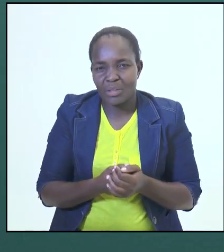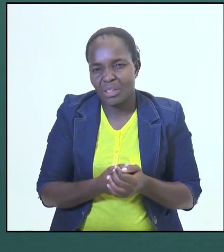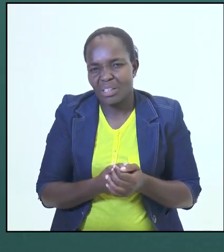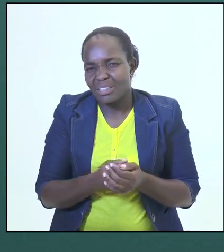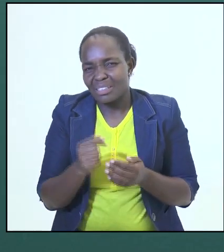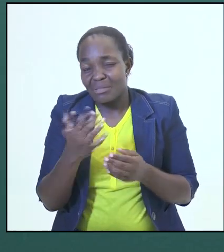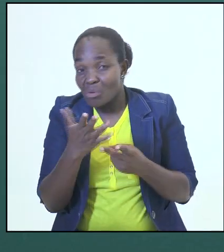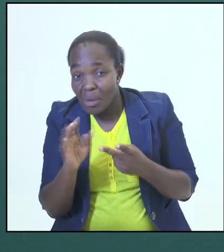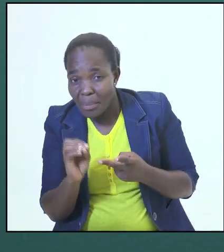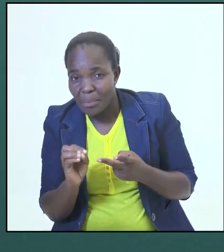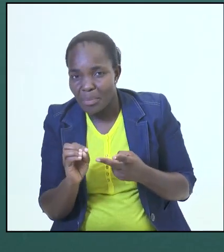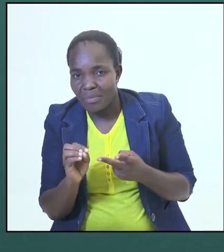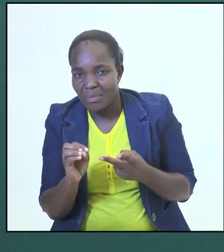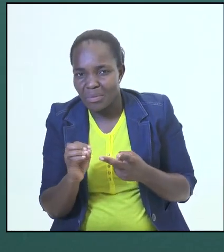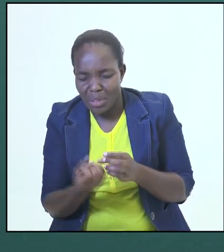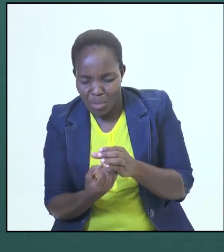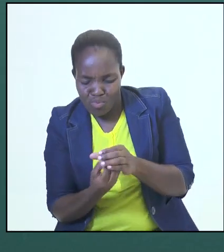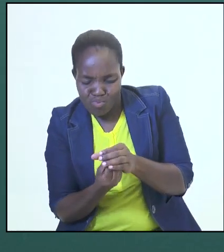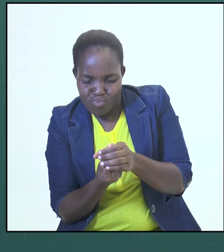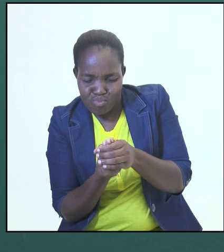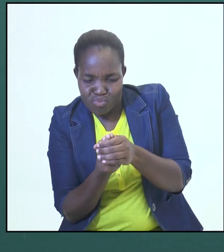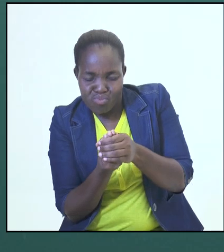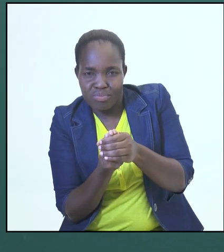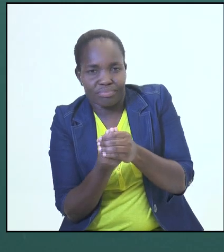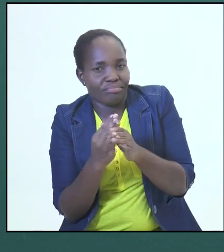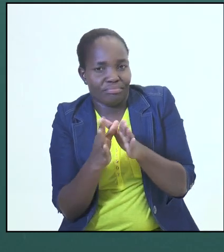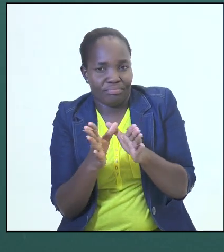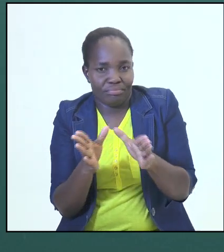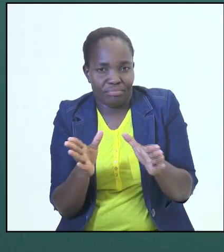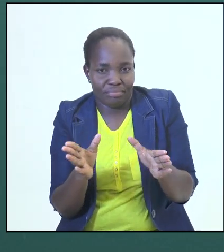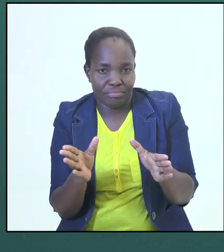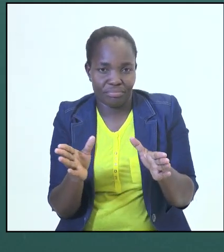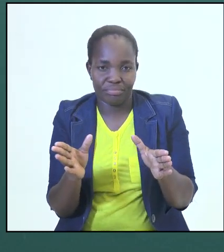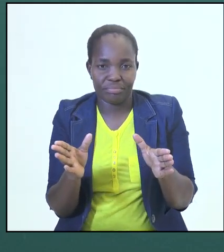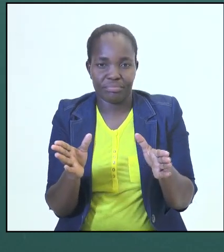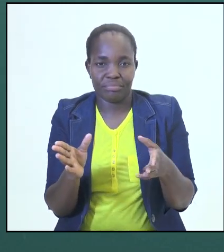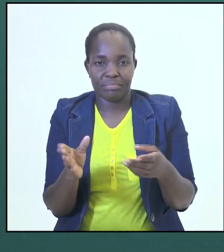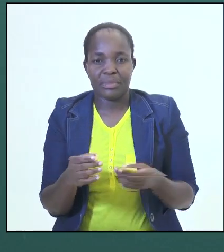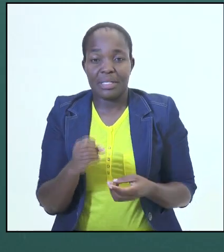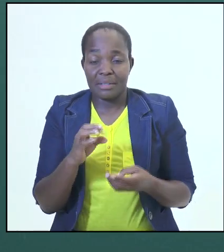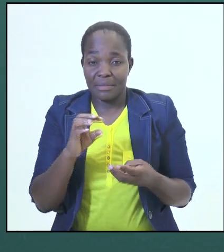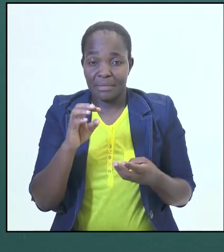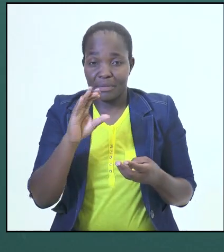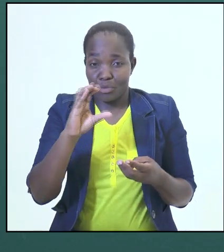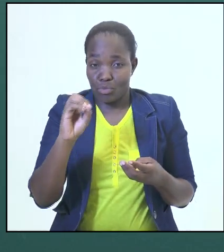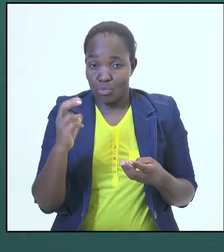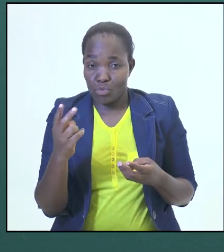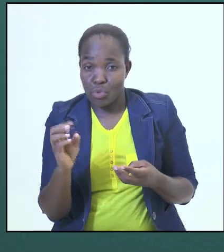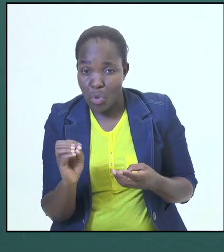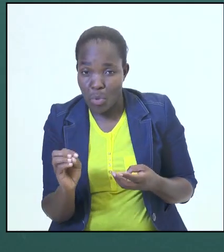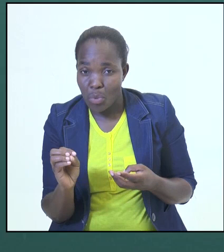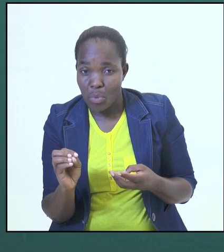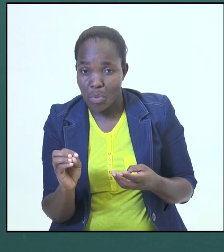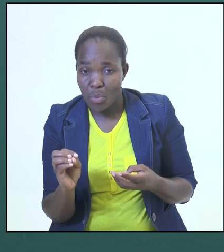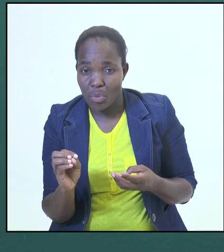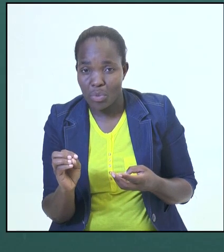yield and fruits of poor quality. And if you planted something in an airtight glass box with sand and water